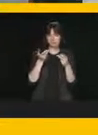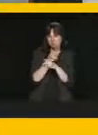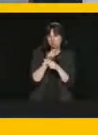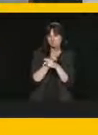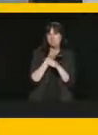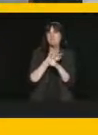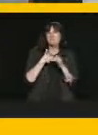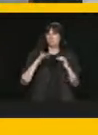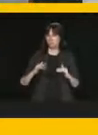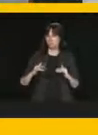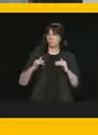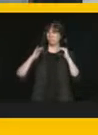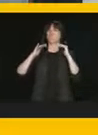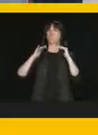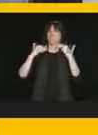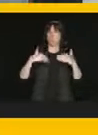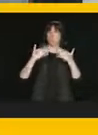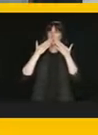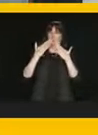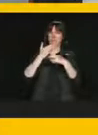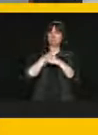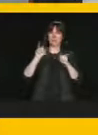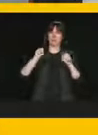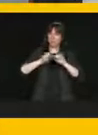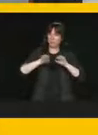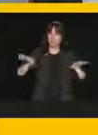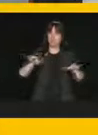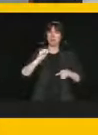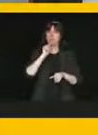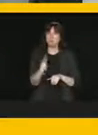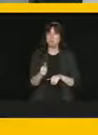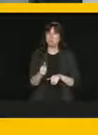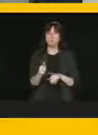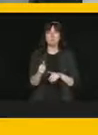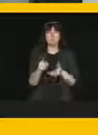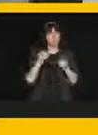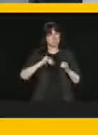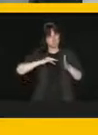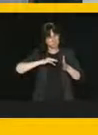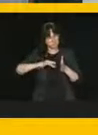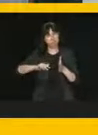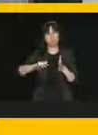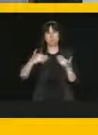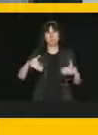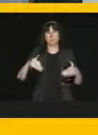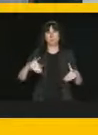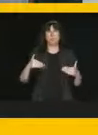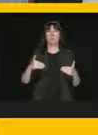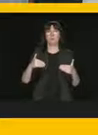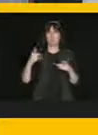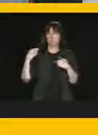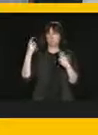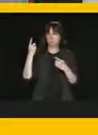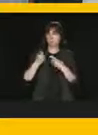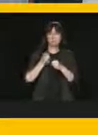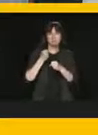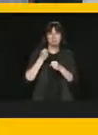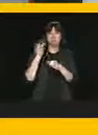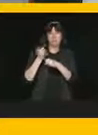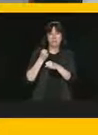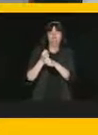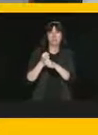of vaccination that will prevent further spread of COVID-19. There's a lot of studies done on that over the past years